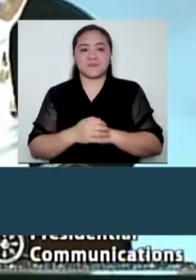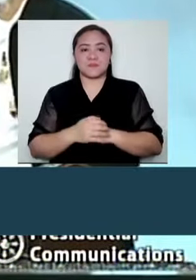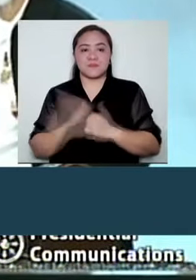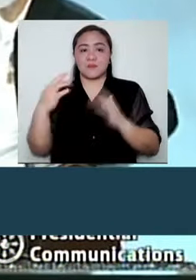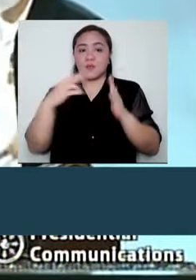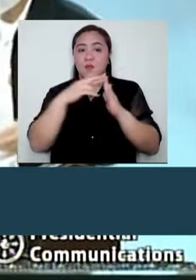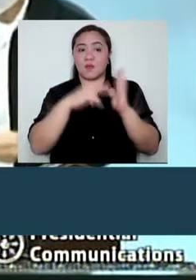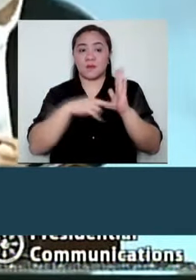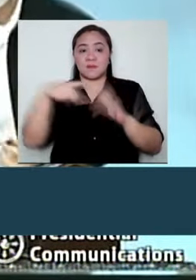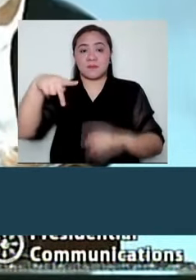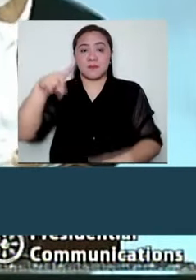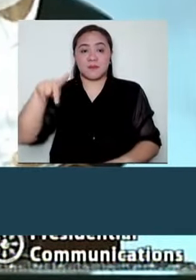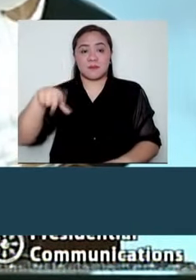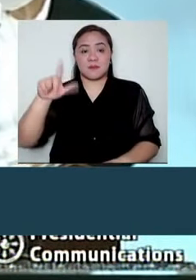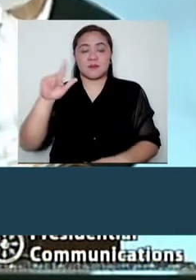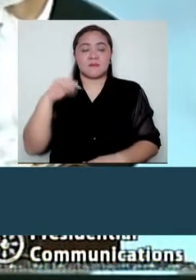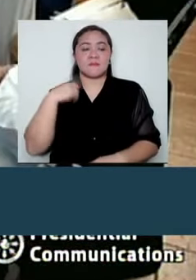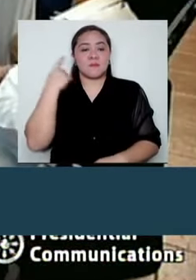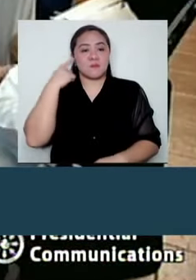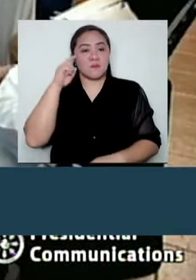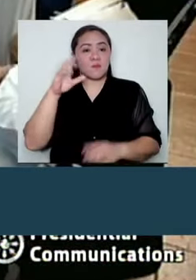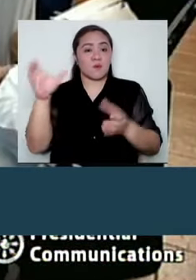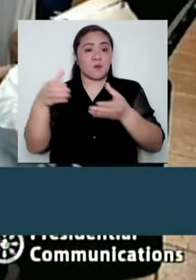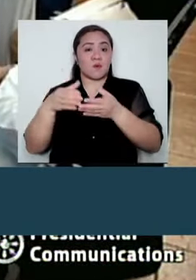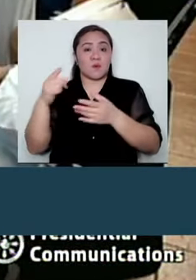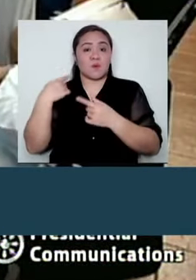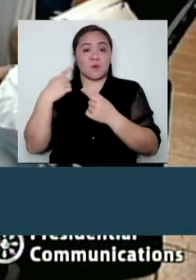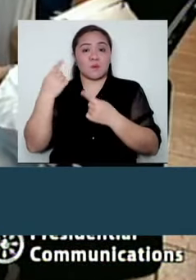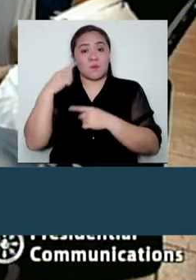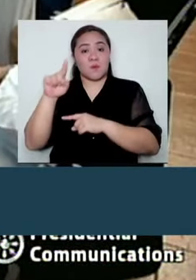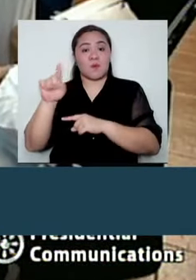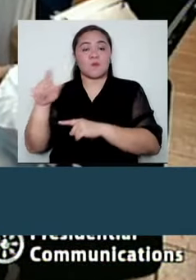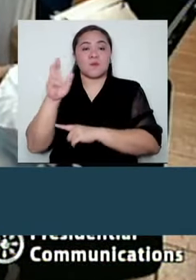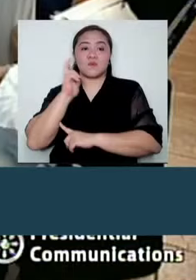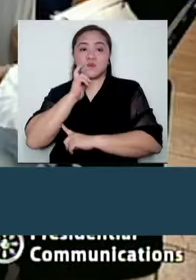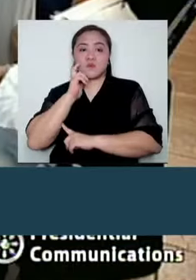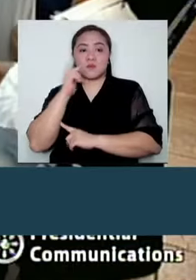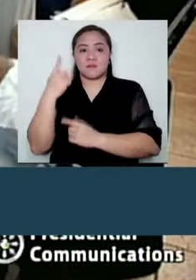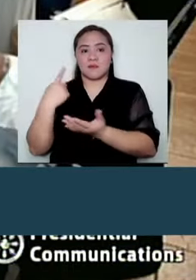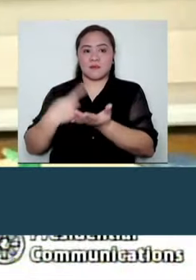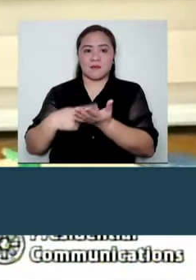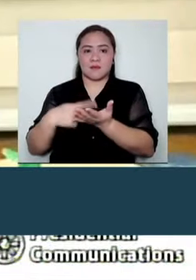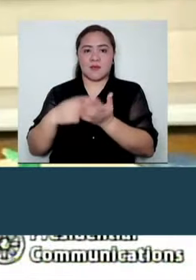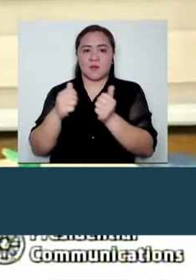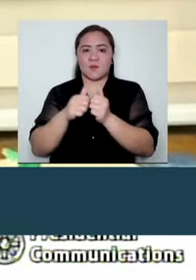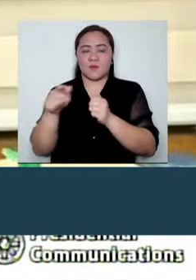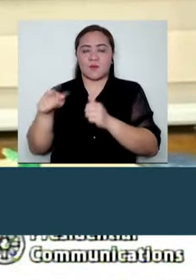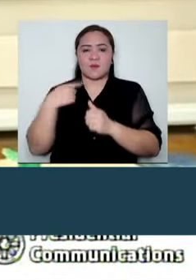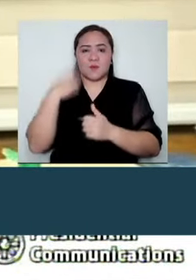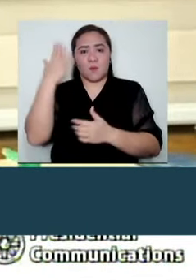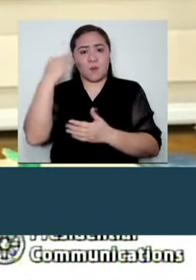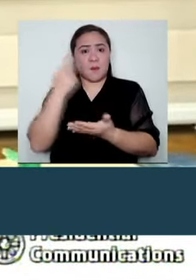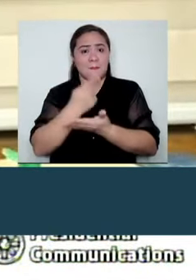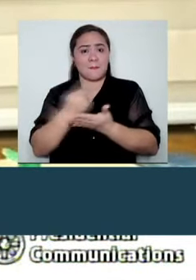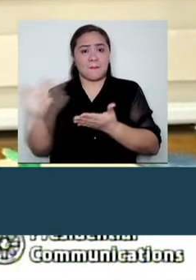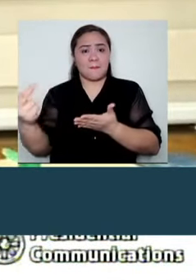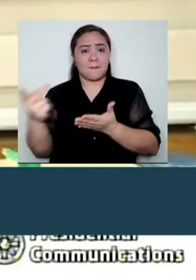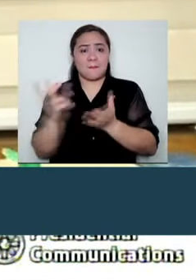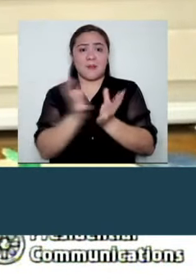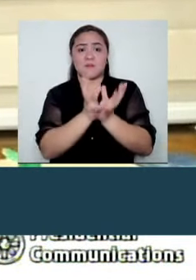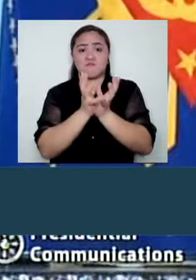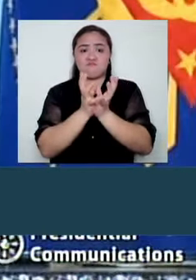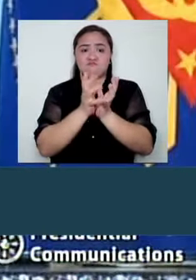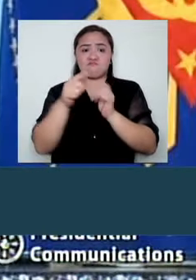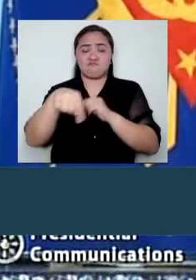PBB Laban Party leaning towards the Duterte tandem. We'll have a discussion on that, as well as the failed unification pitch of